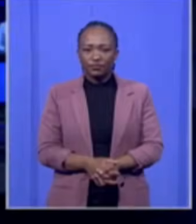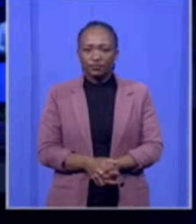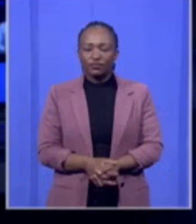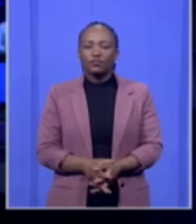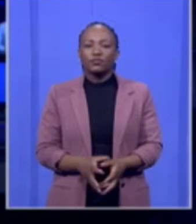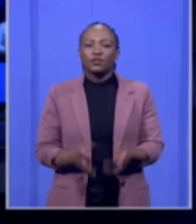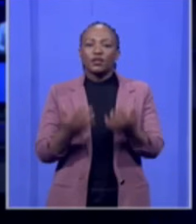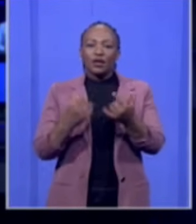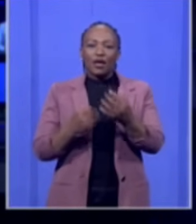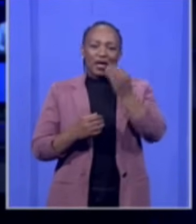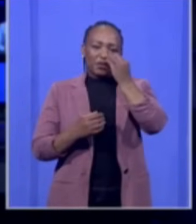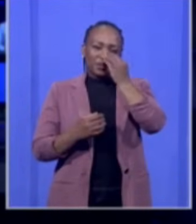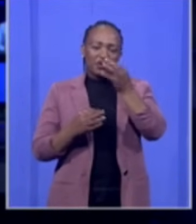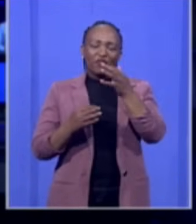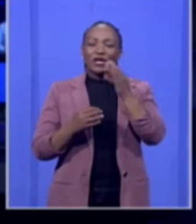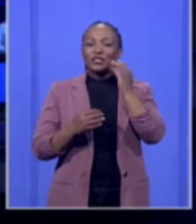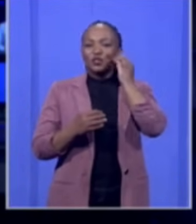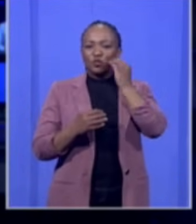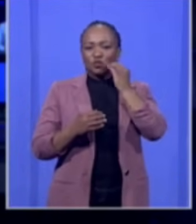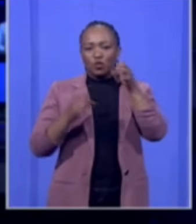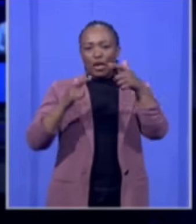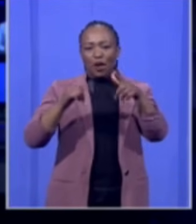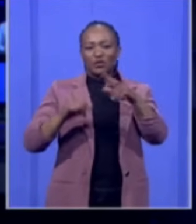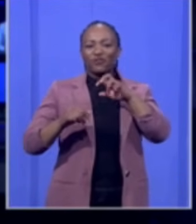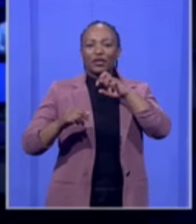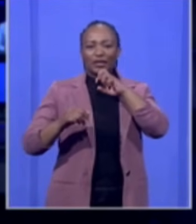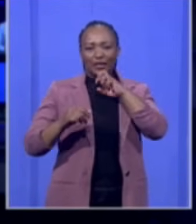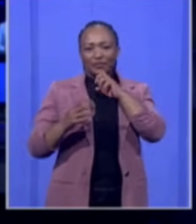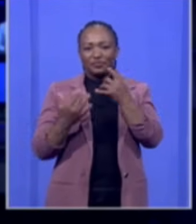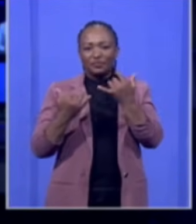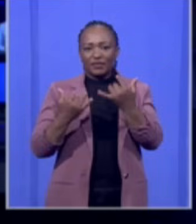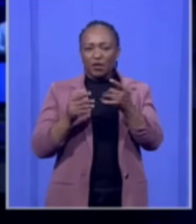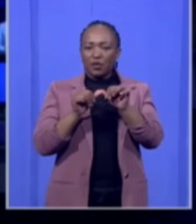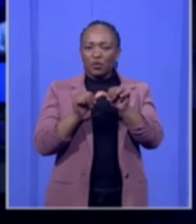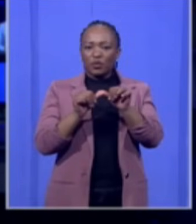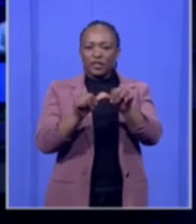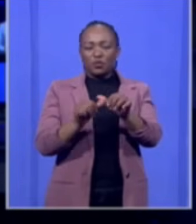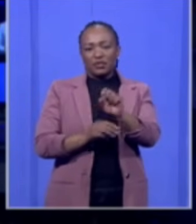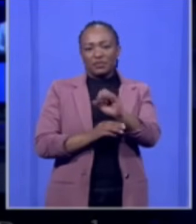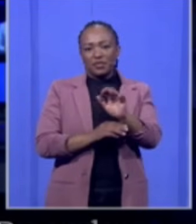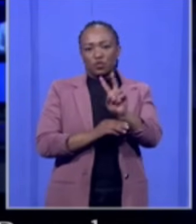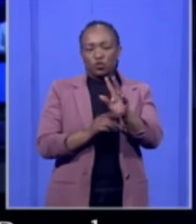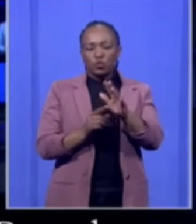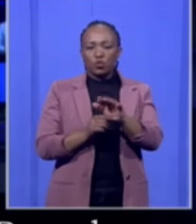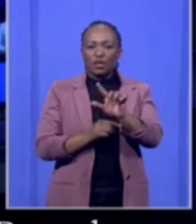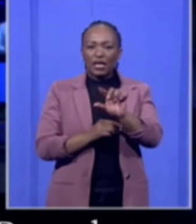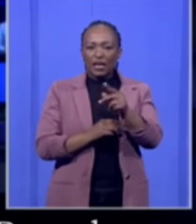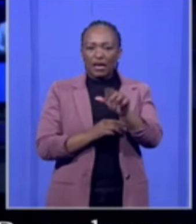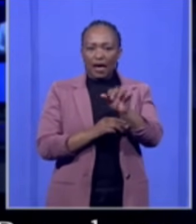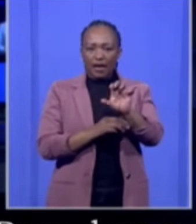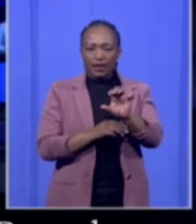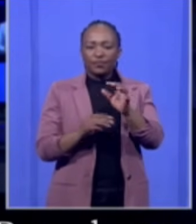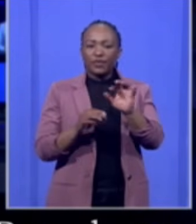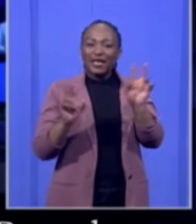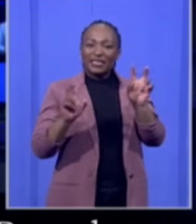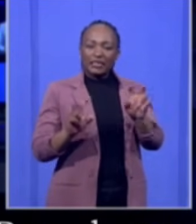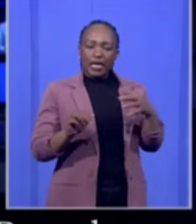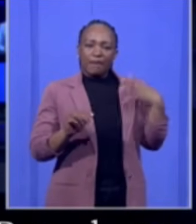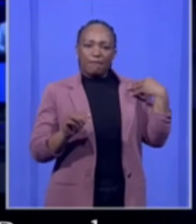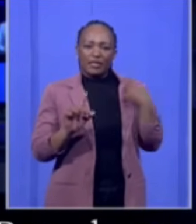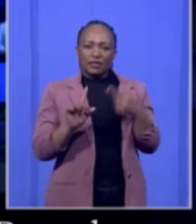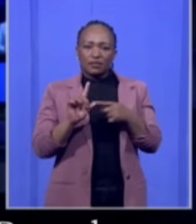Ditaba ka puo ya marena ya Sesotho di tswela pele ho SABC 2 le ho lehae. Letona la naha la motlakase Ngaka Kgosientso Ramokgopa